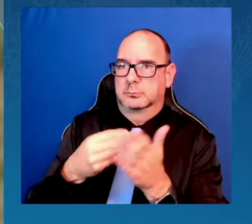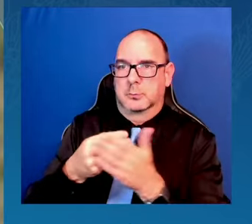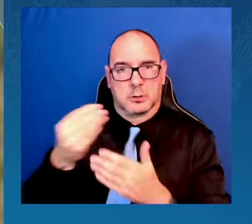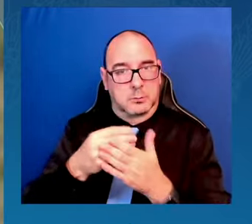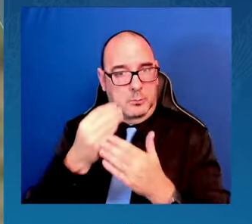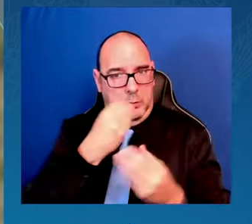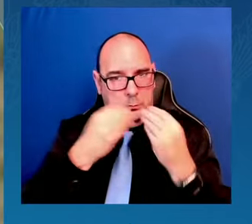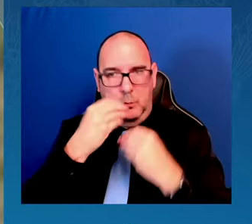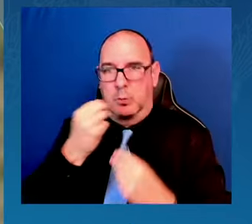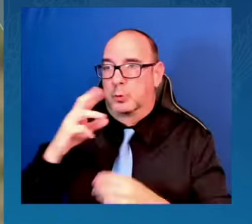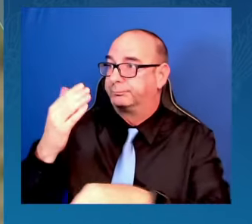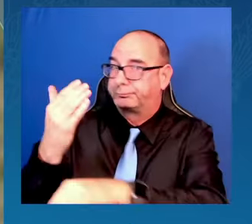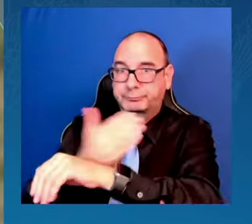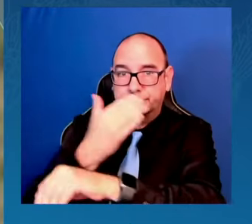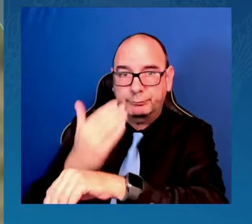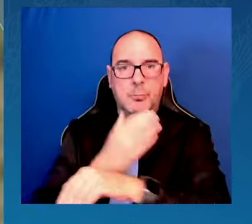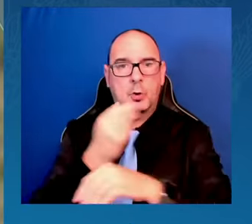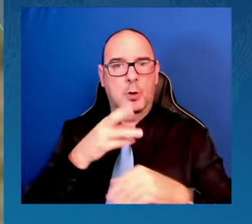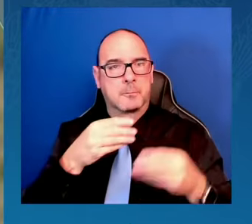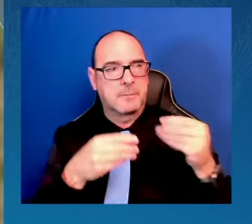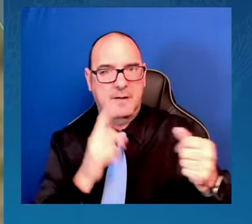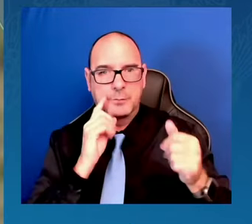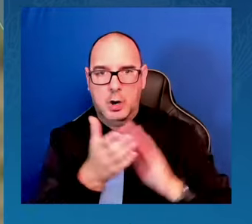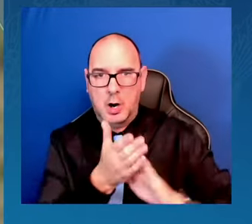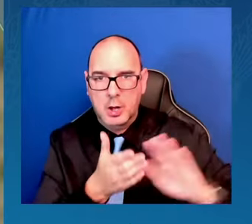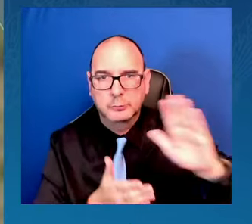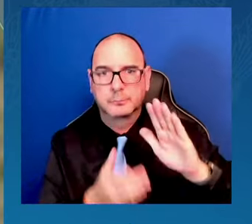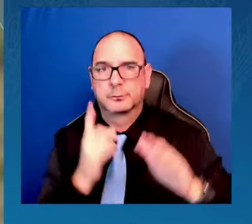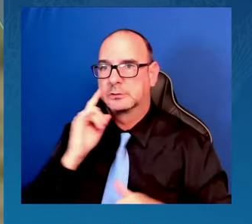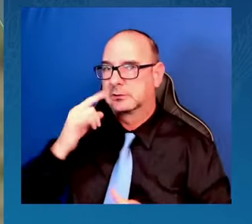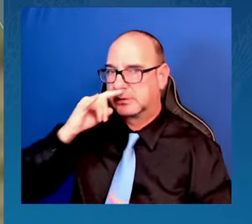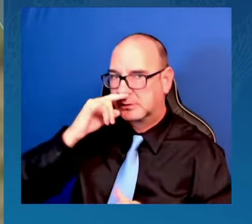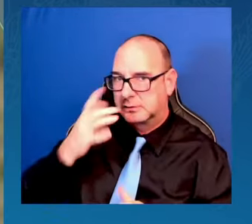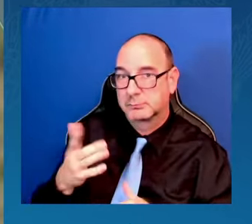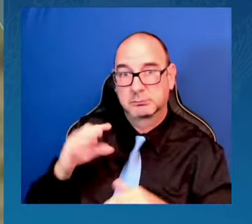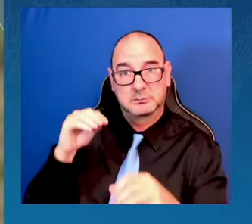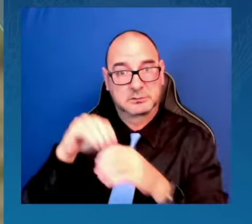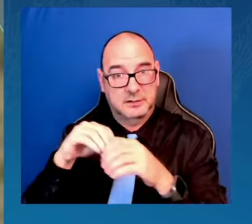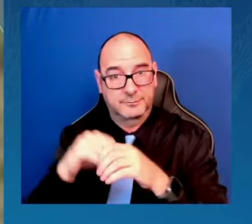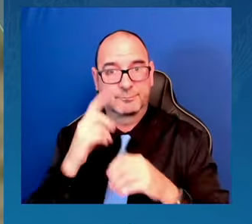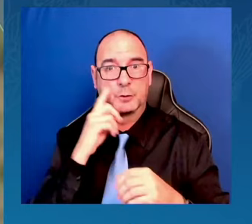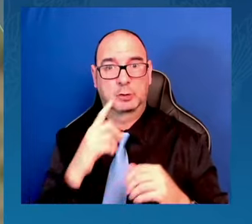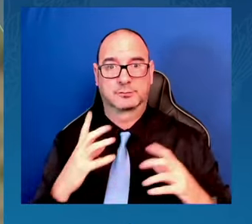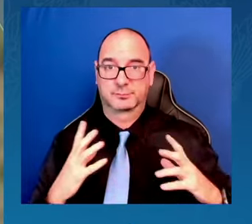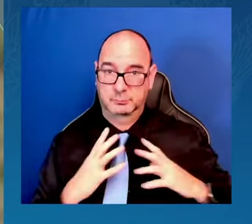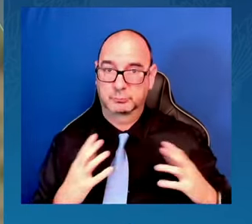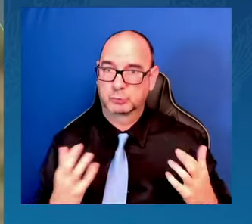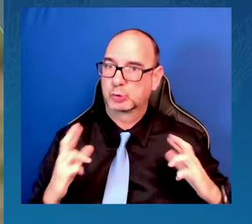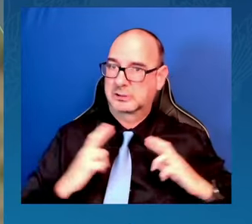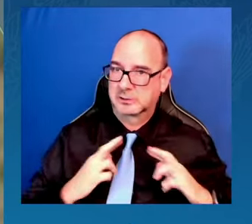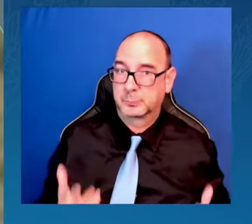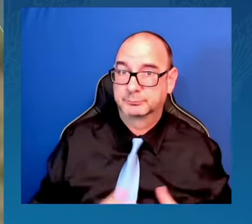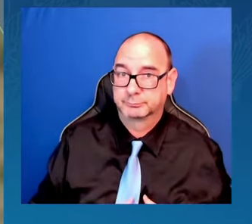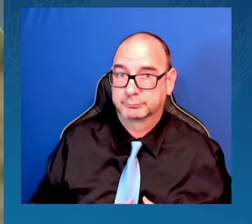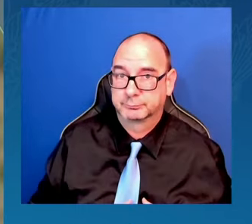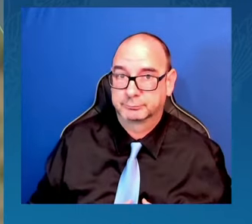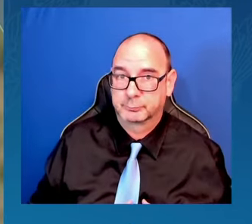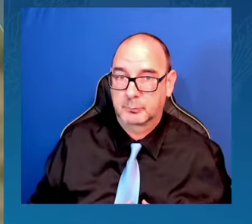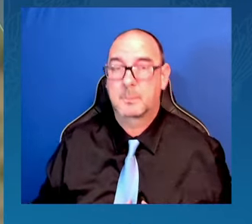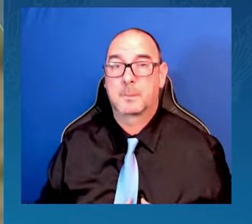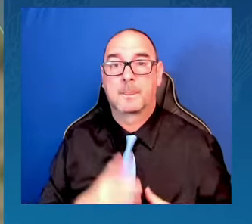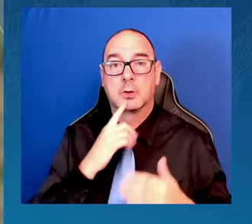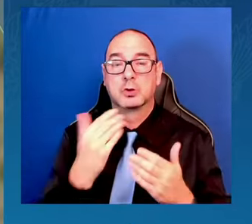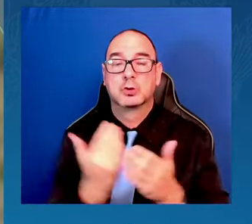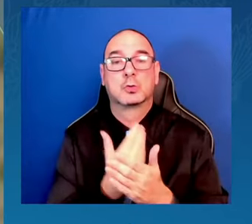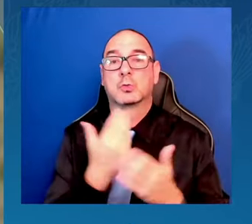kids' college, and to save for your retirement. New and upgraded transmission lines will also help make